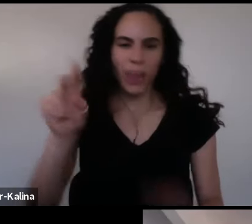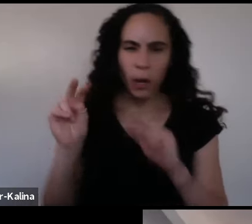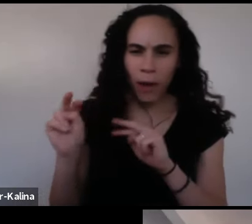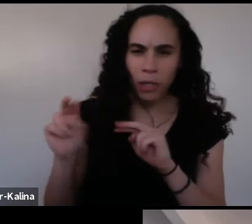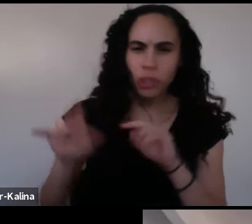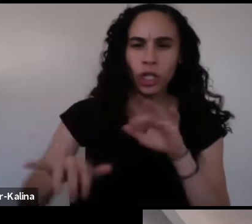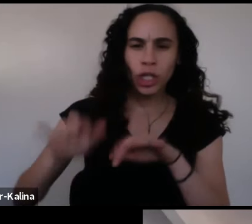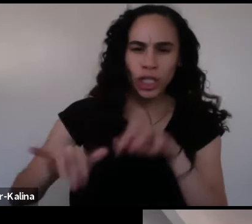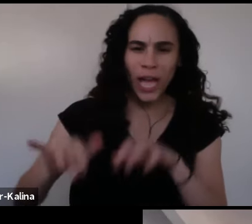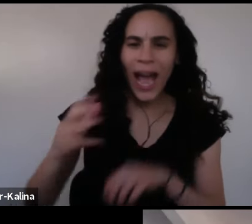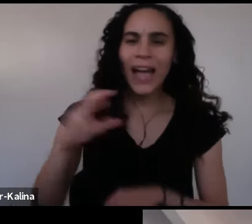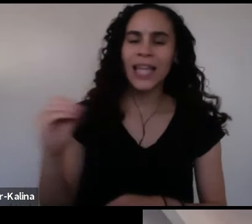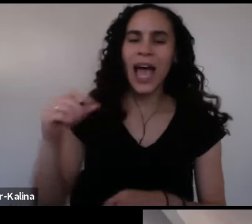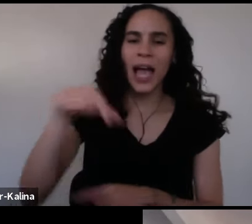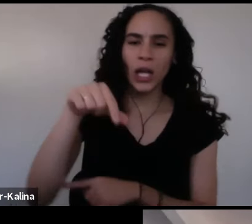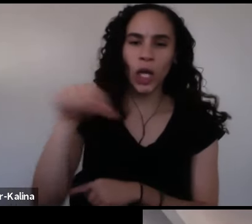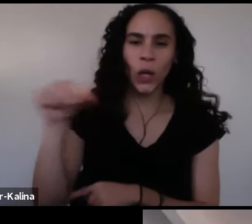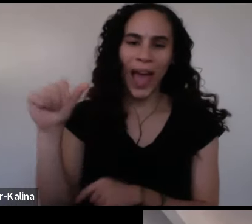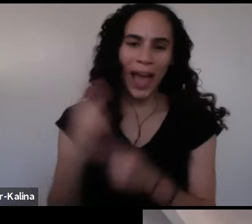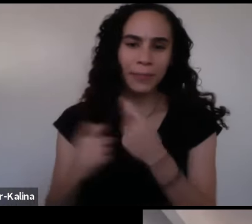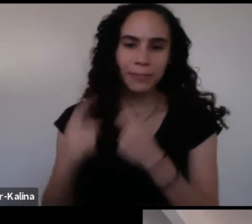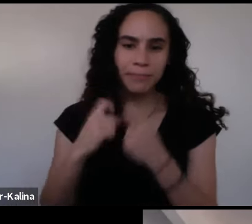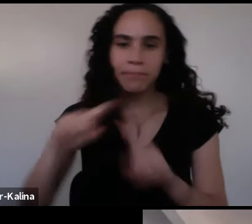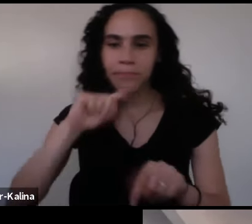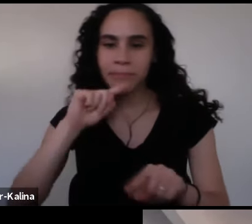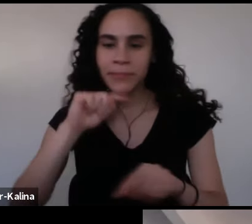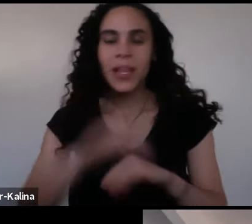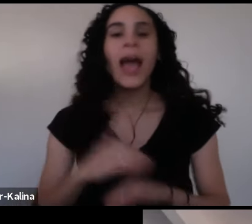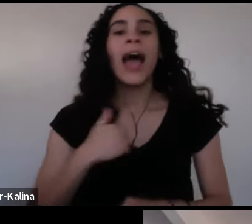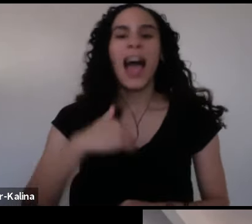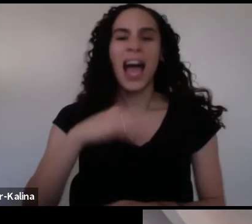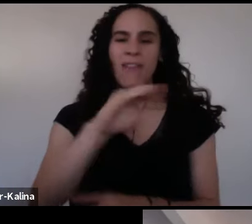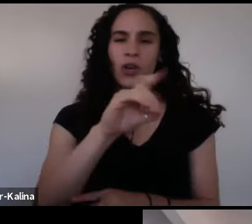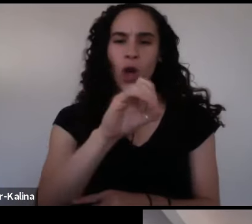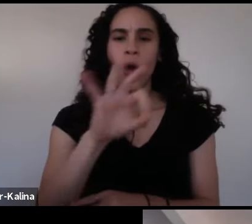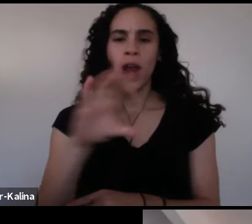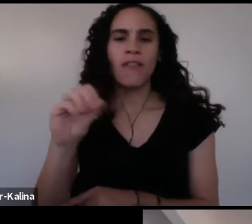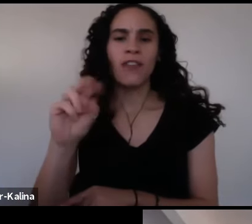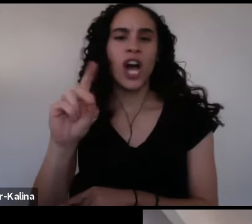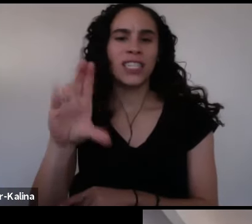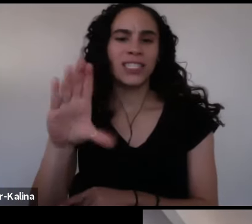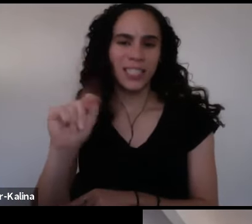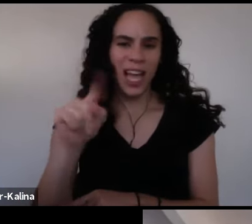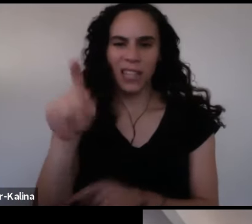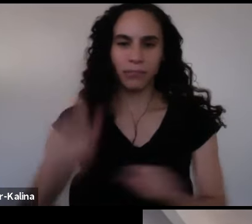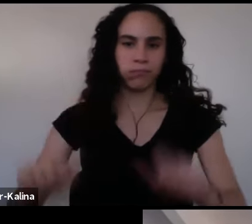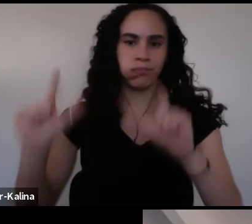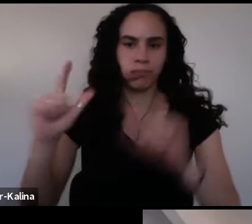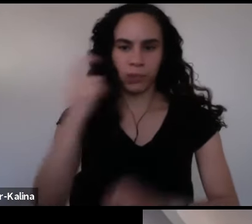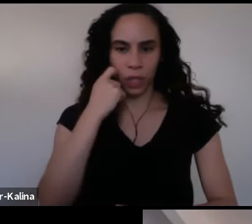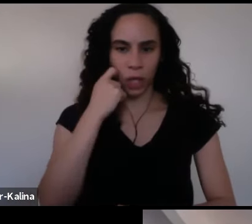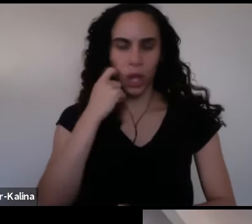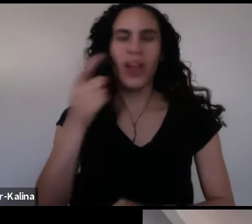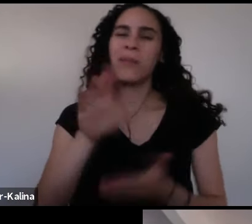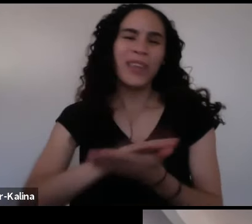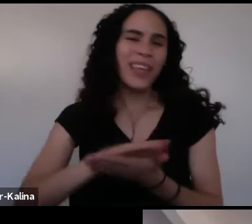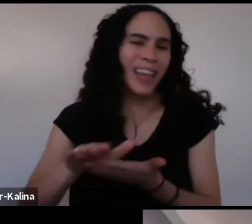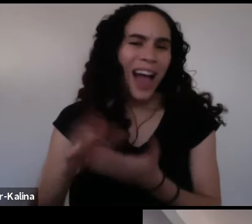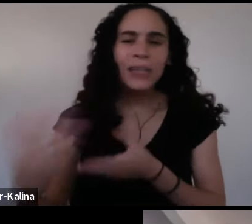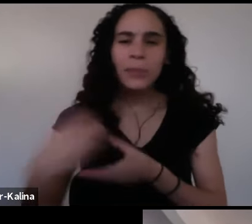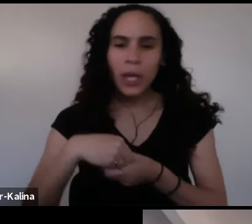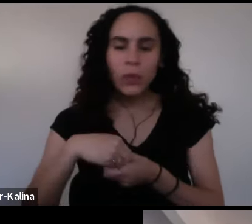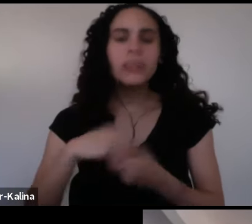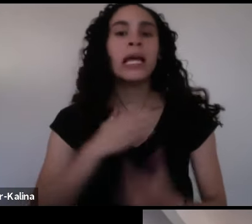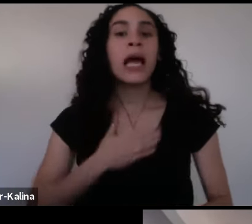Q&A throughout our time. We do have a code of conduct, which flashed on the screen earlier. Basically, just be kind, be inclusive, and please share your